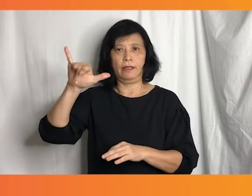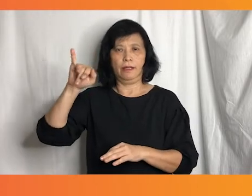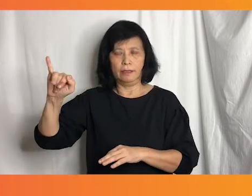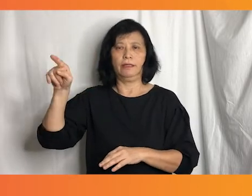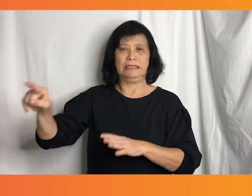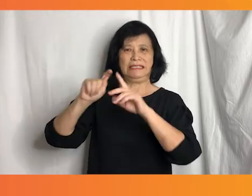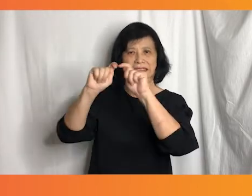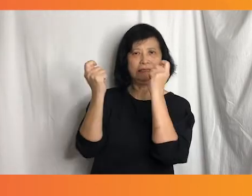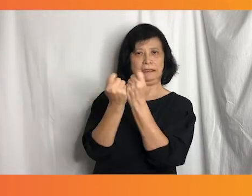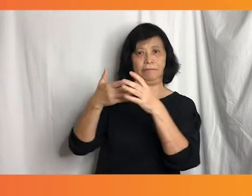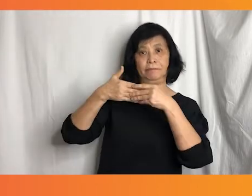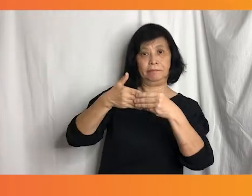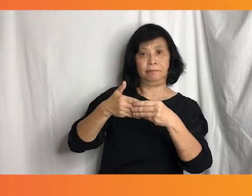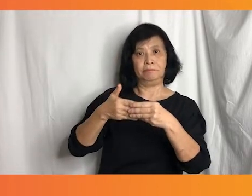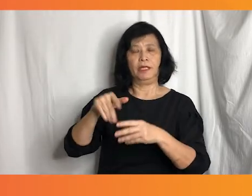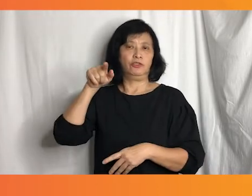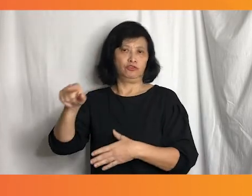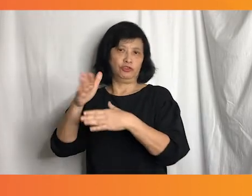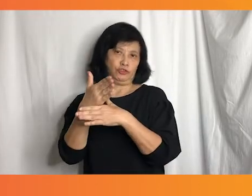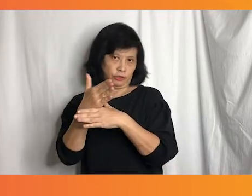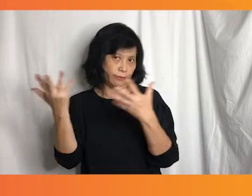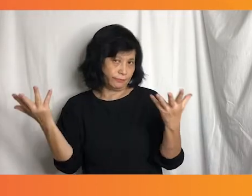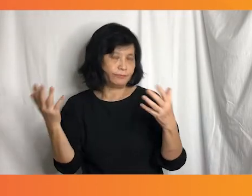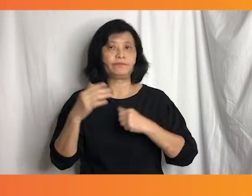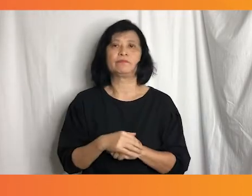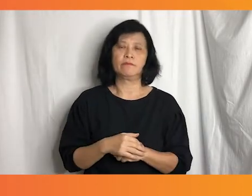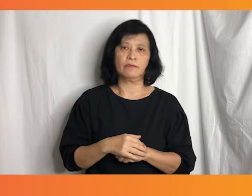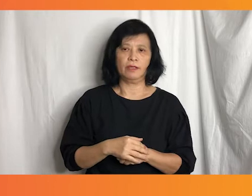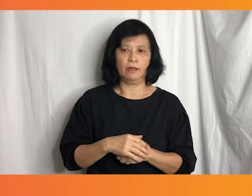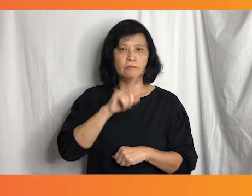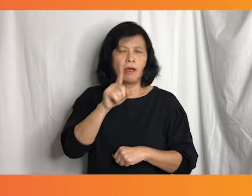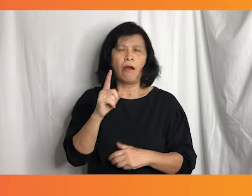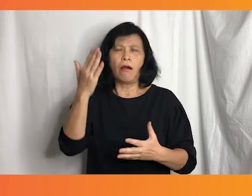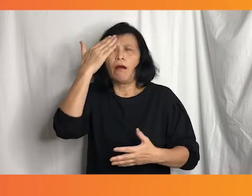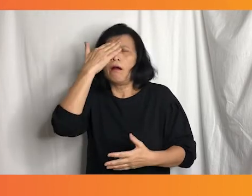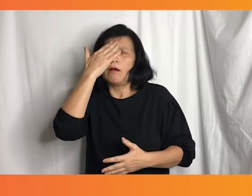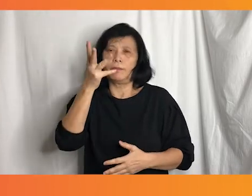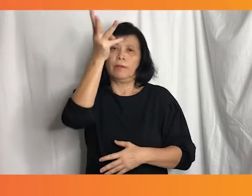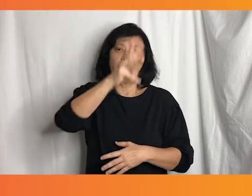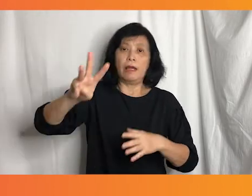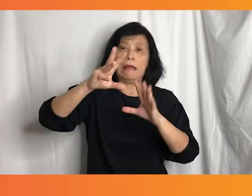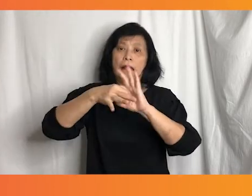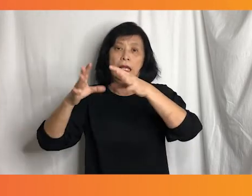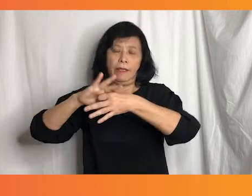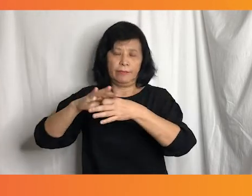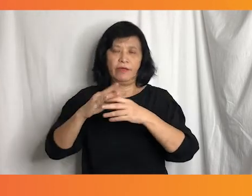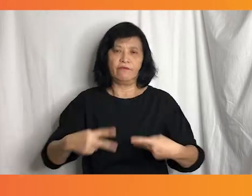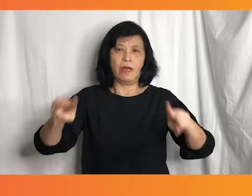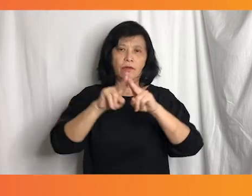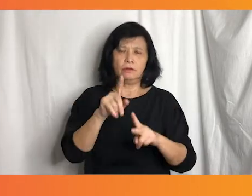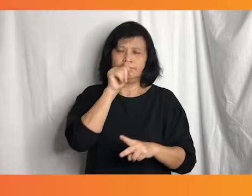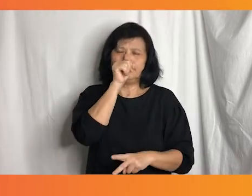which is actually a team leader itself, right? She shared this, that she got to understand more of the Paralympic values, and she says